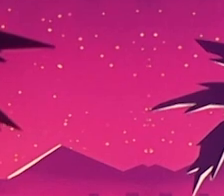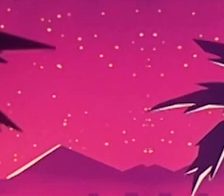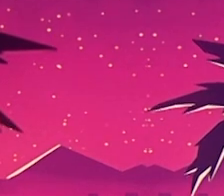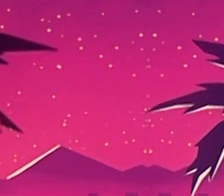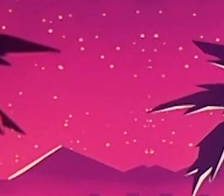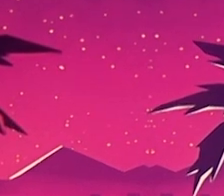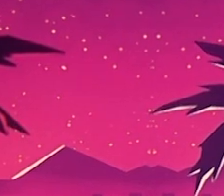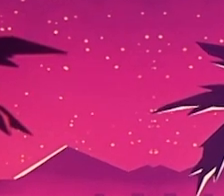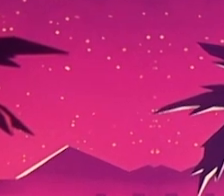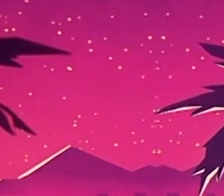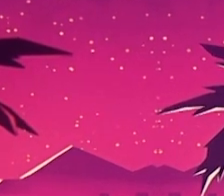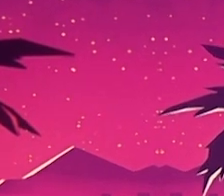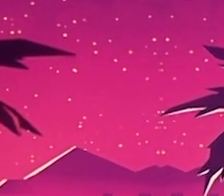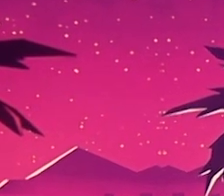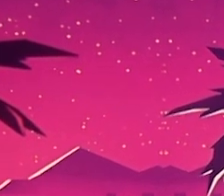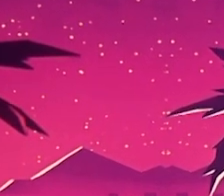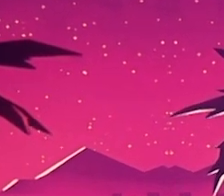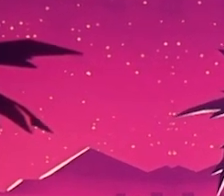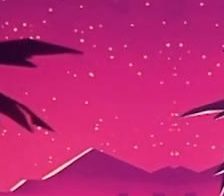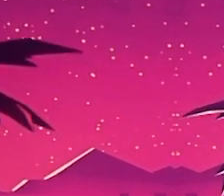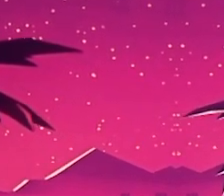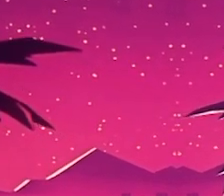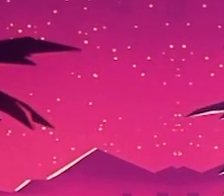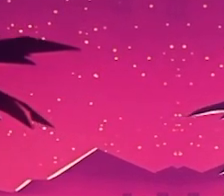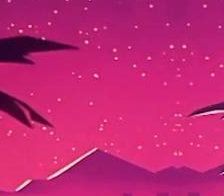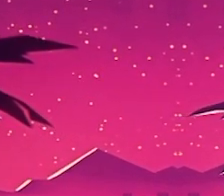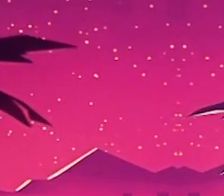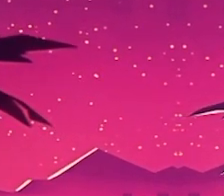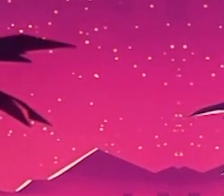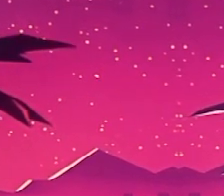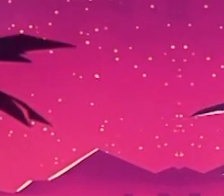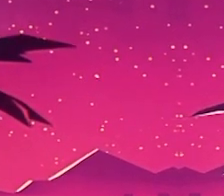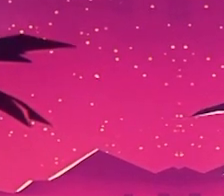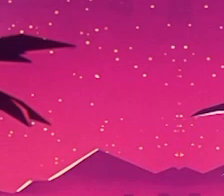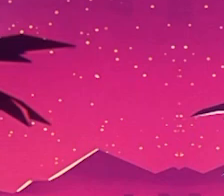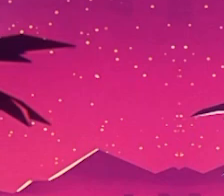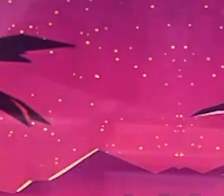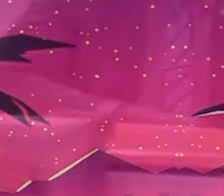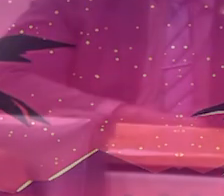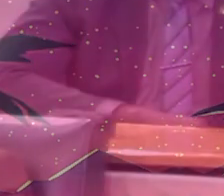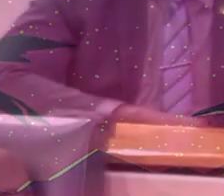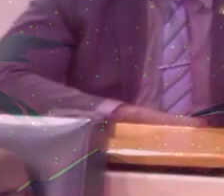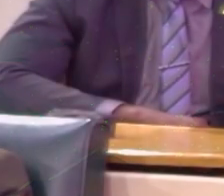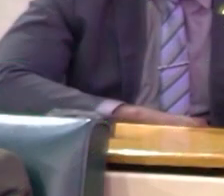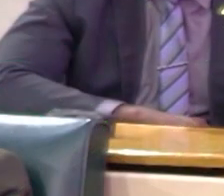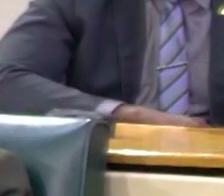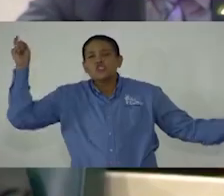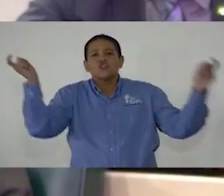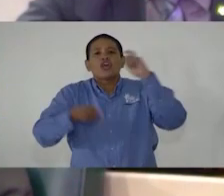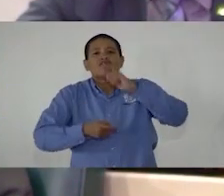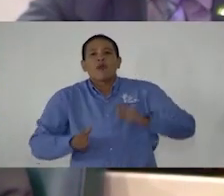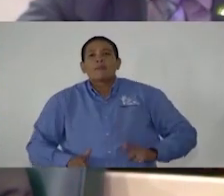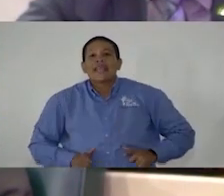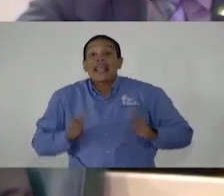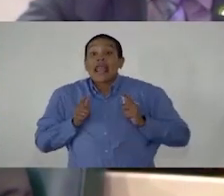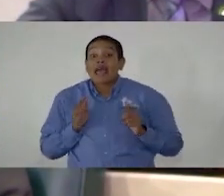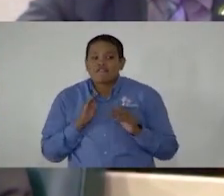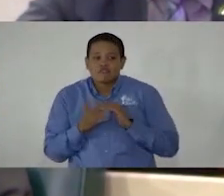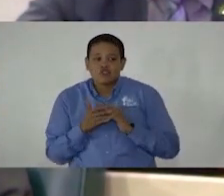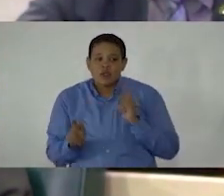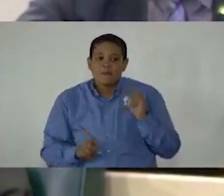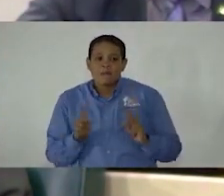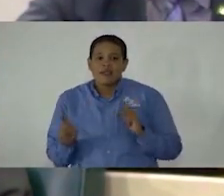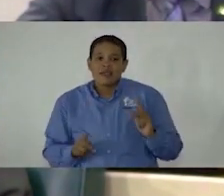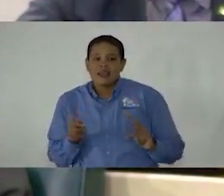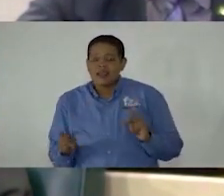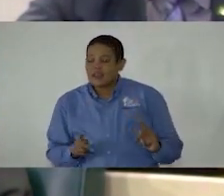action to get to where we need to be. We are transforming the lives of Jamaicans,